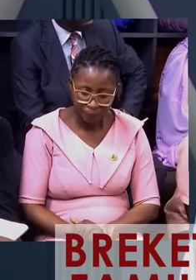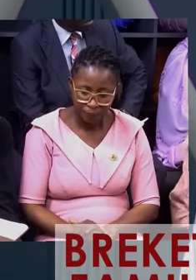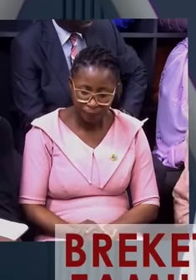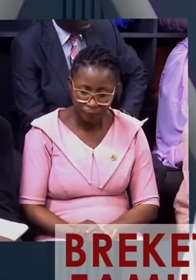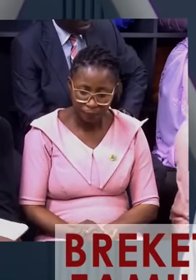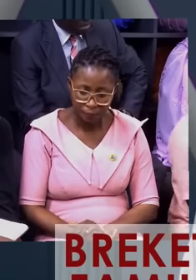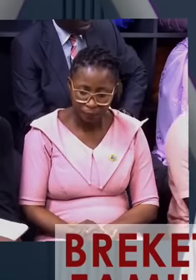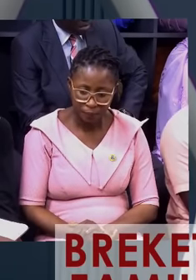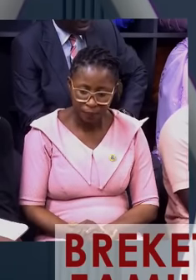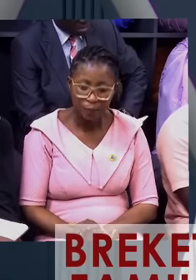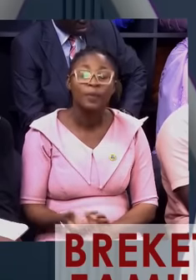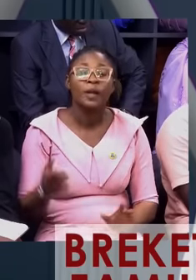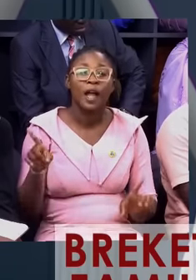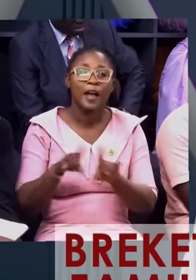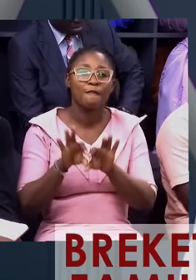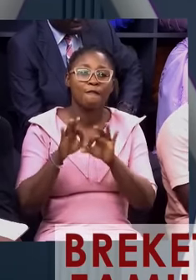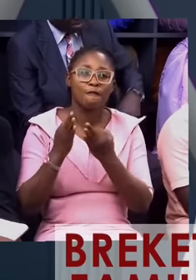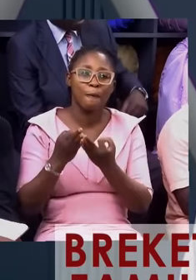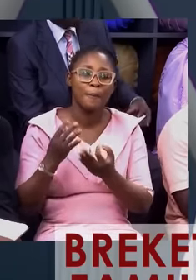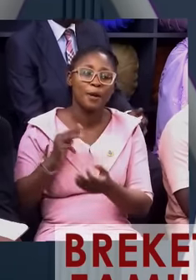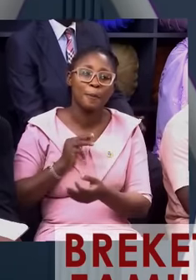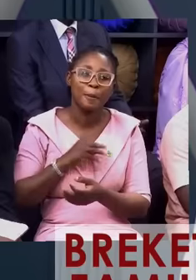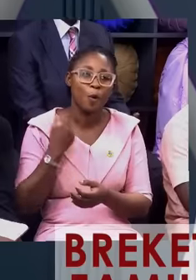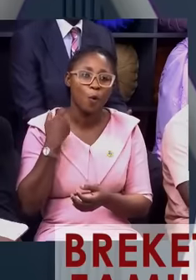to represent our image